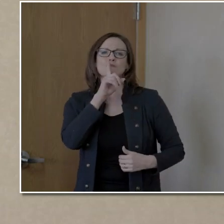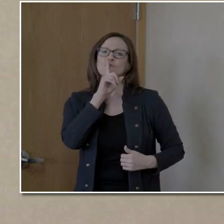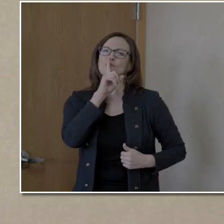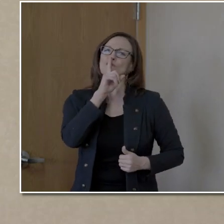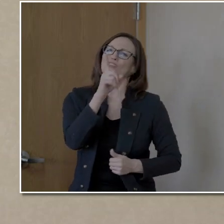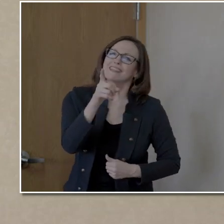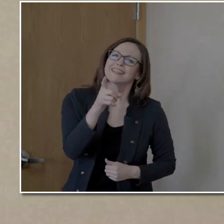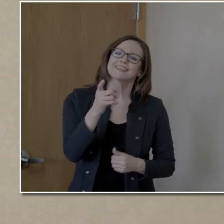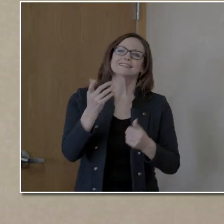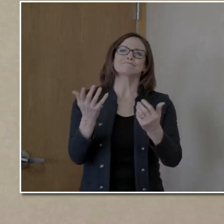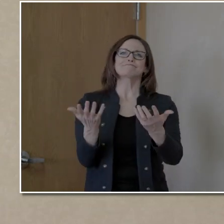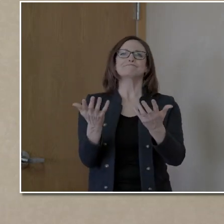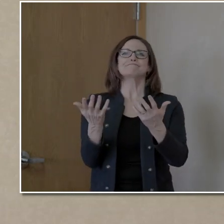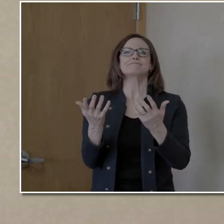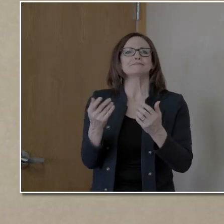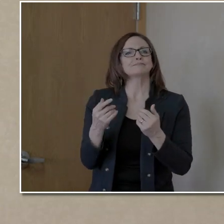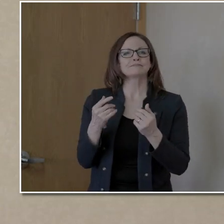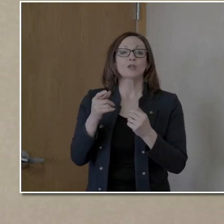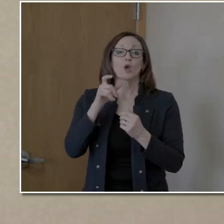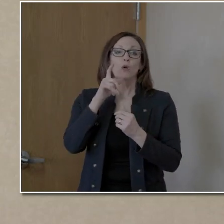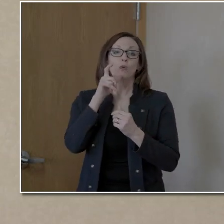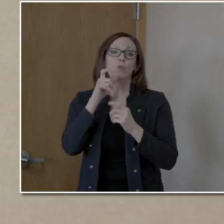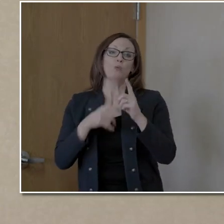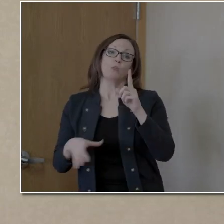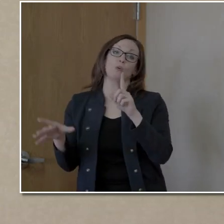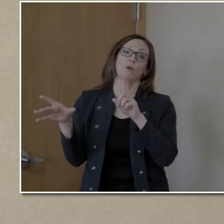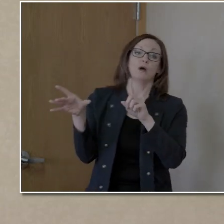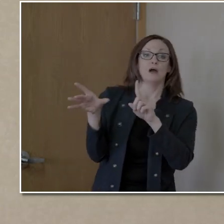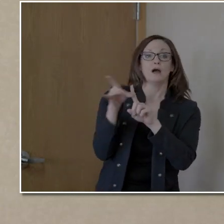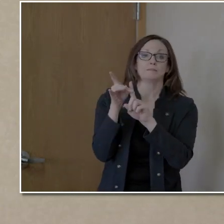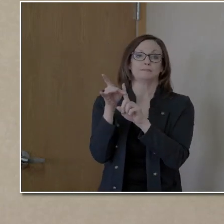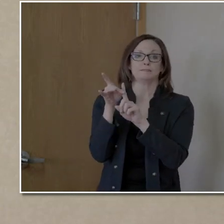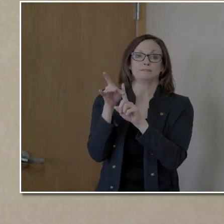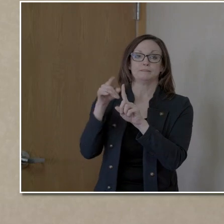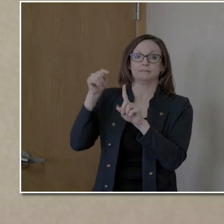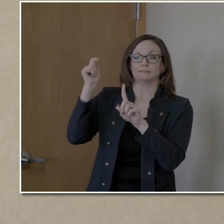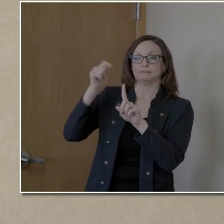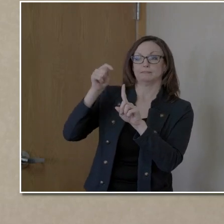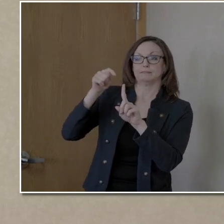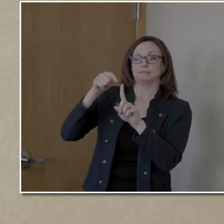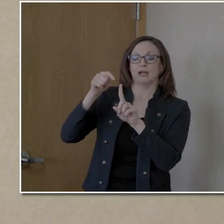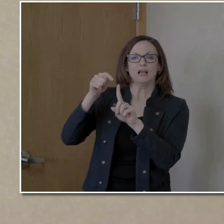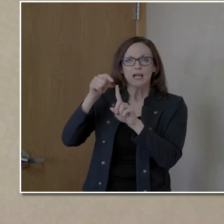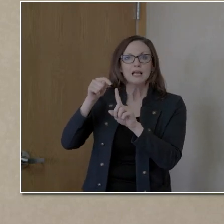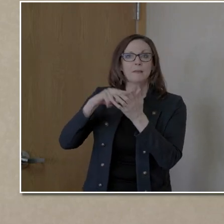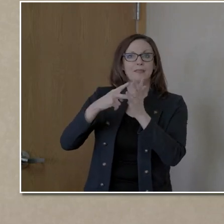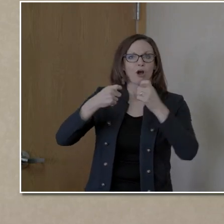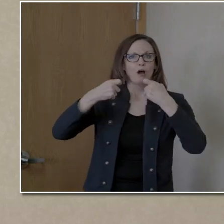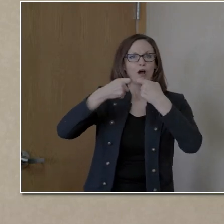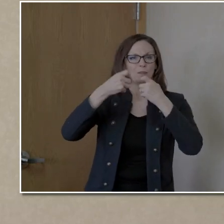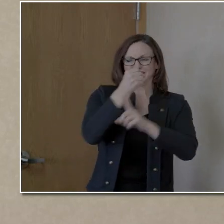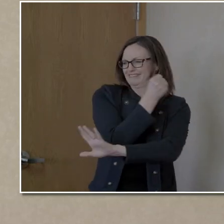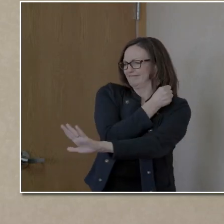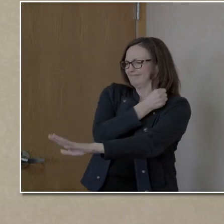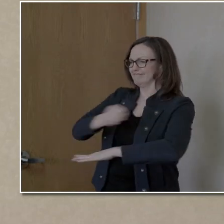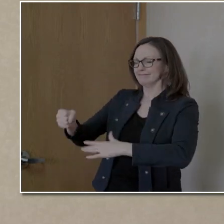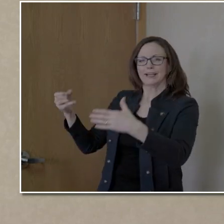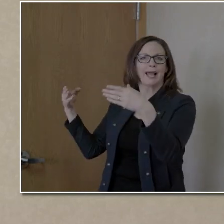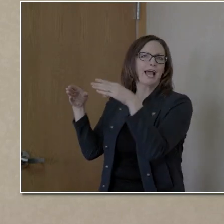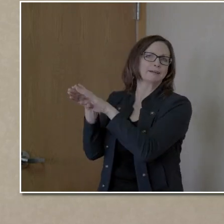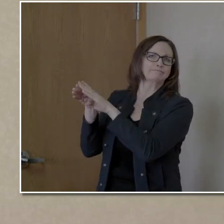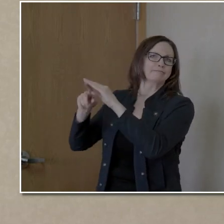hotels or other facilities in their community. And each community will figure that out the best.